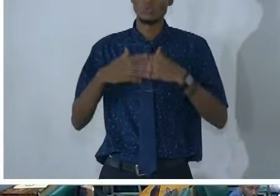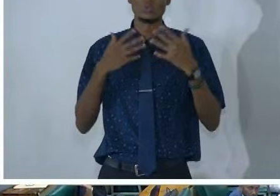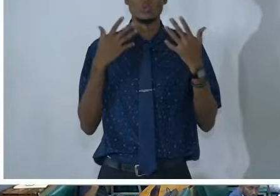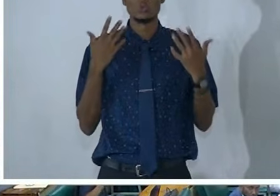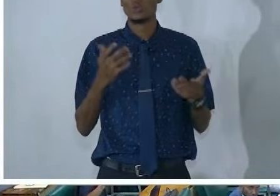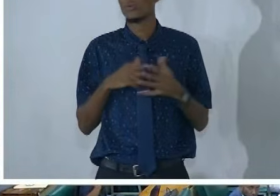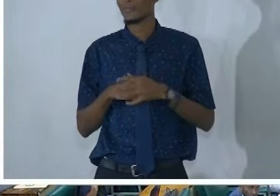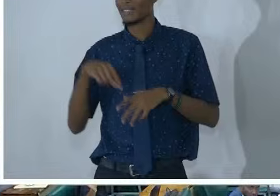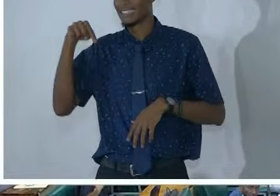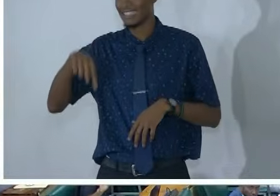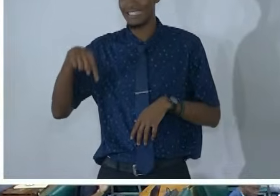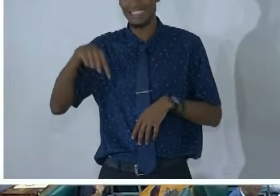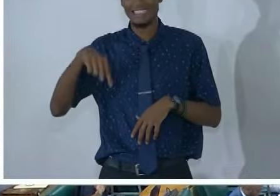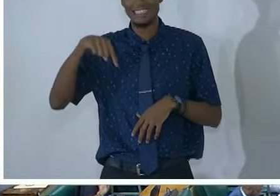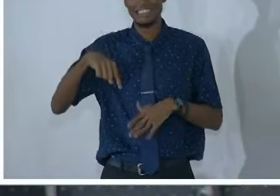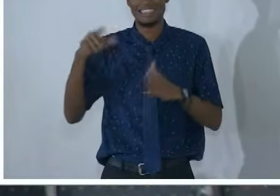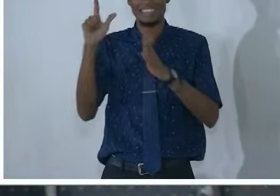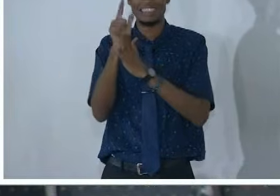this bill,